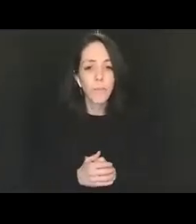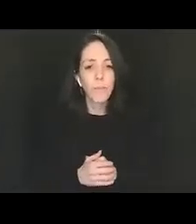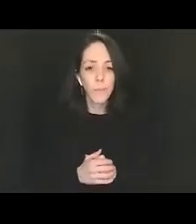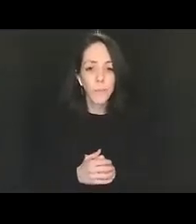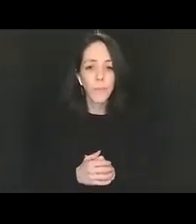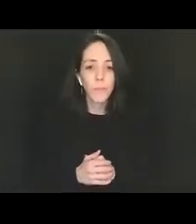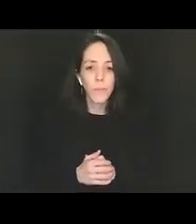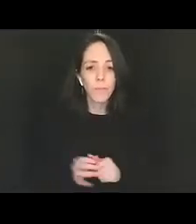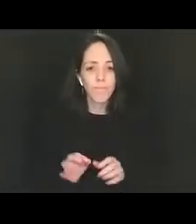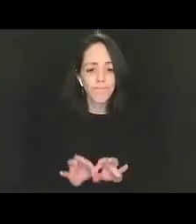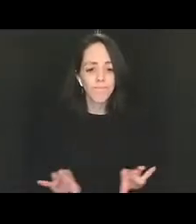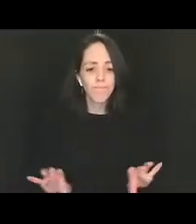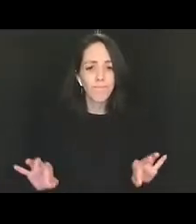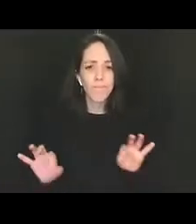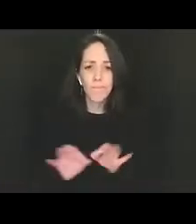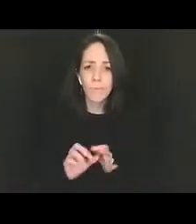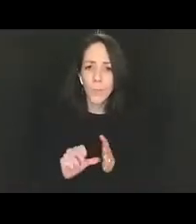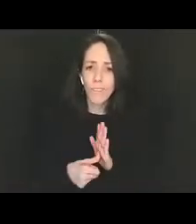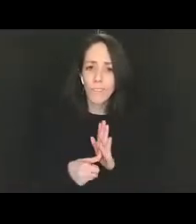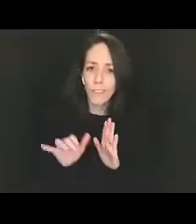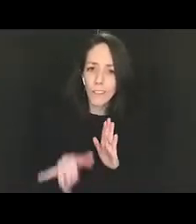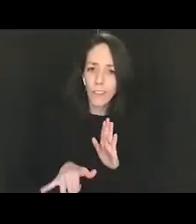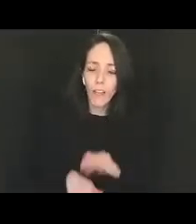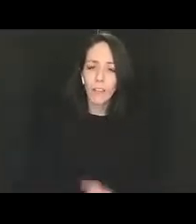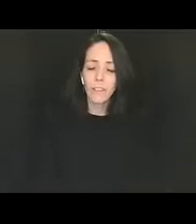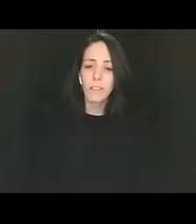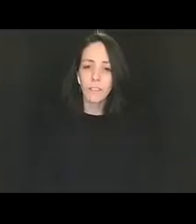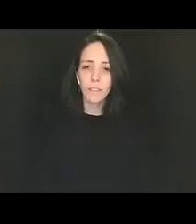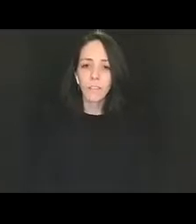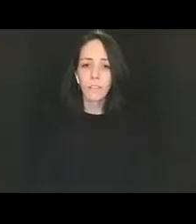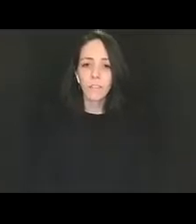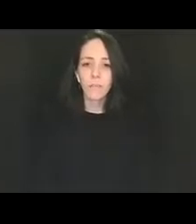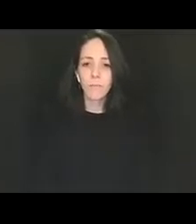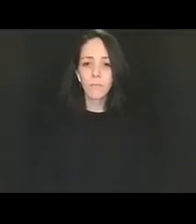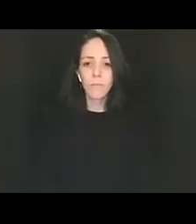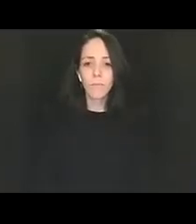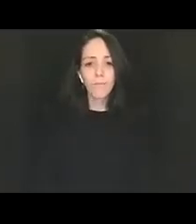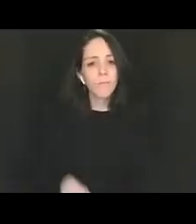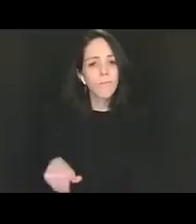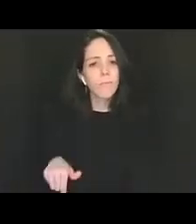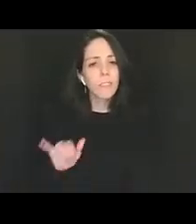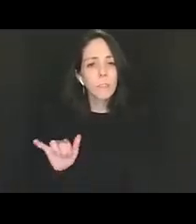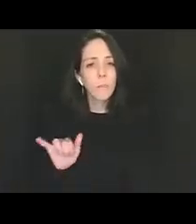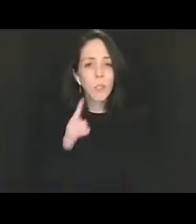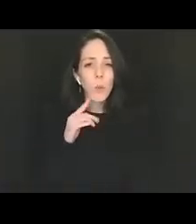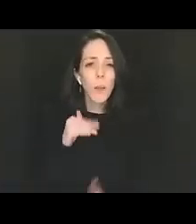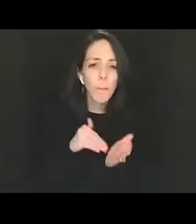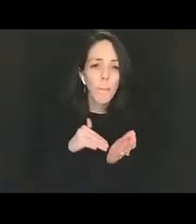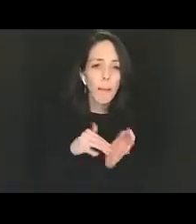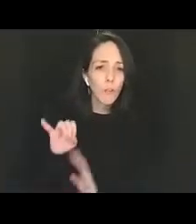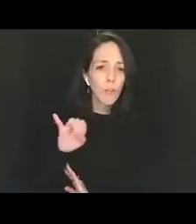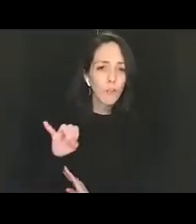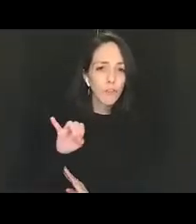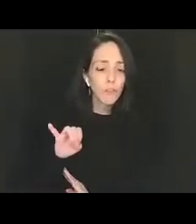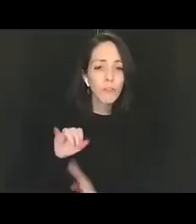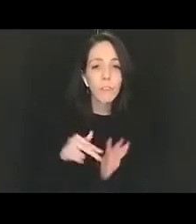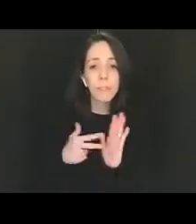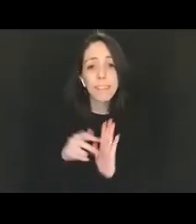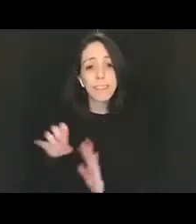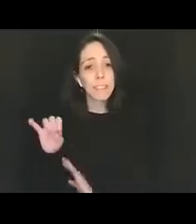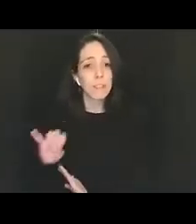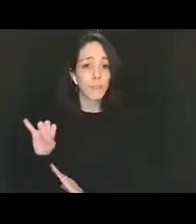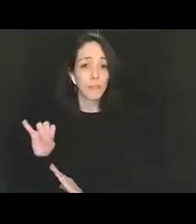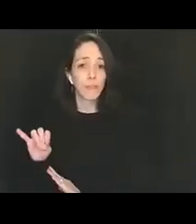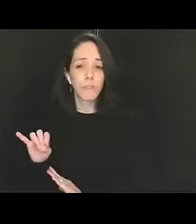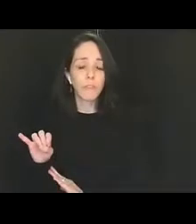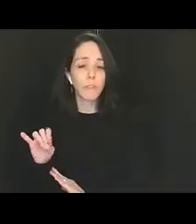to, I feel like this is a kind of like a medical insurance matter. You need medical insurance to be able to get